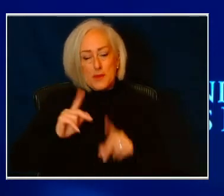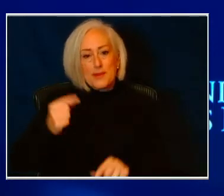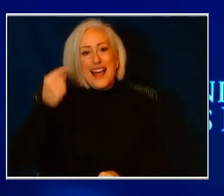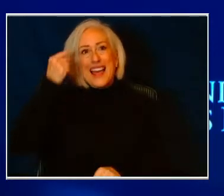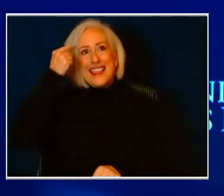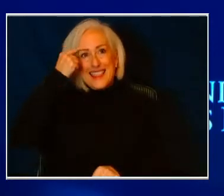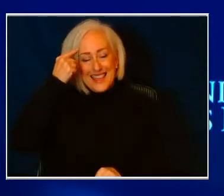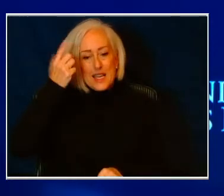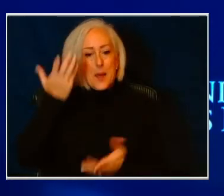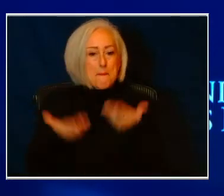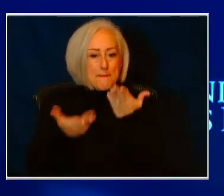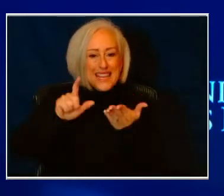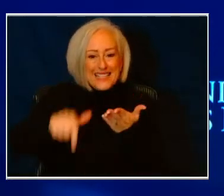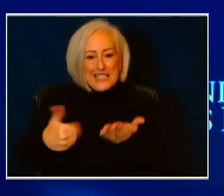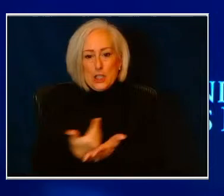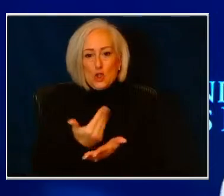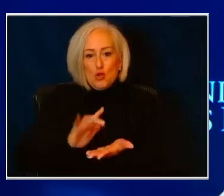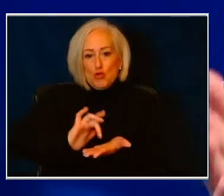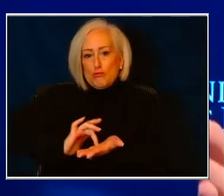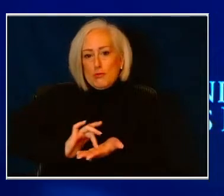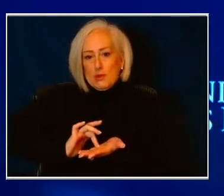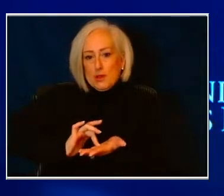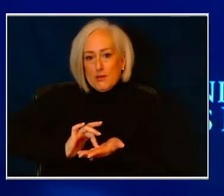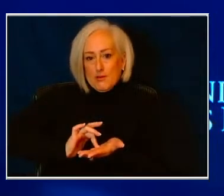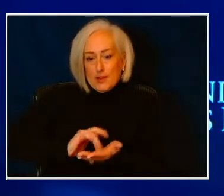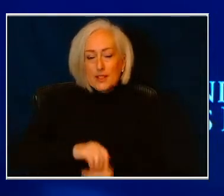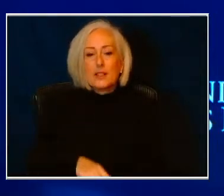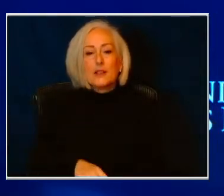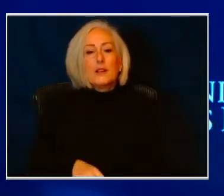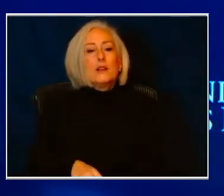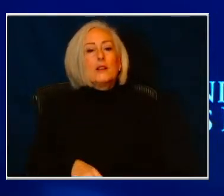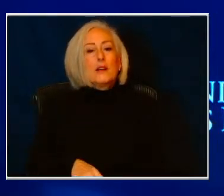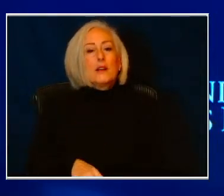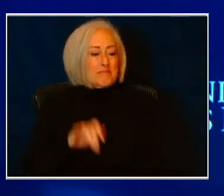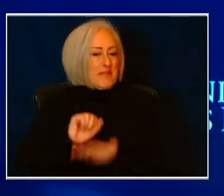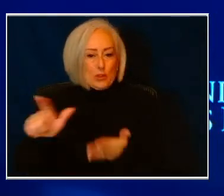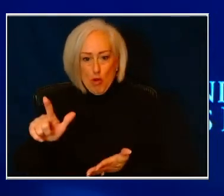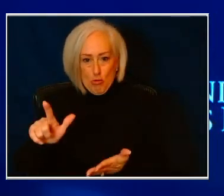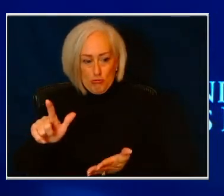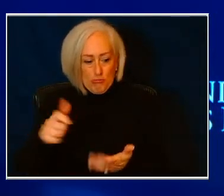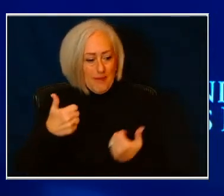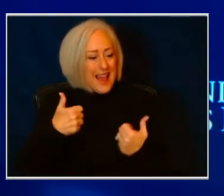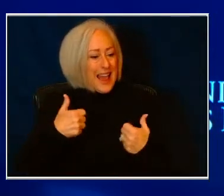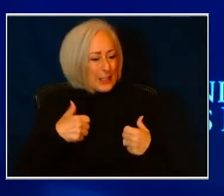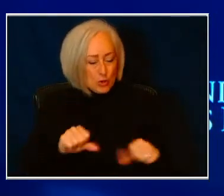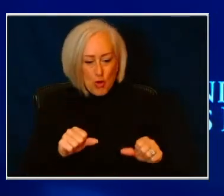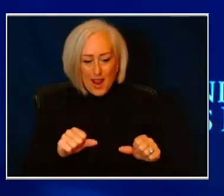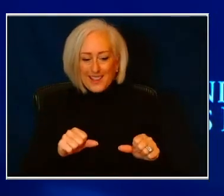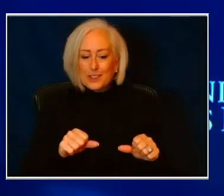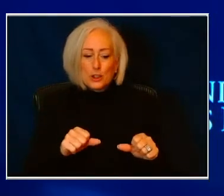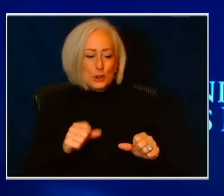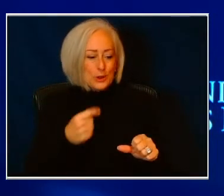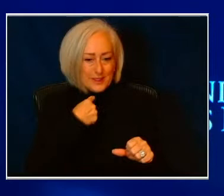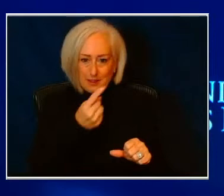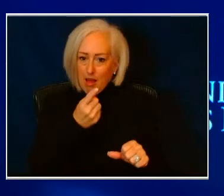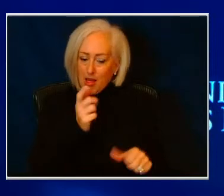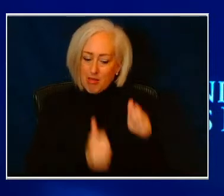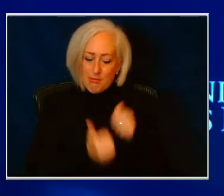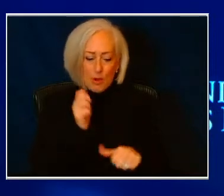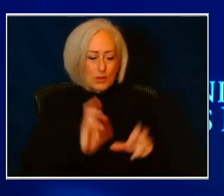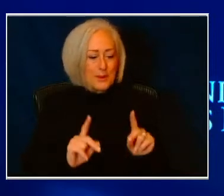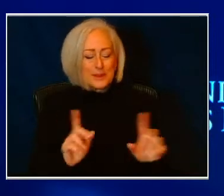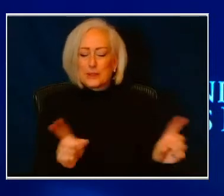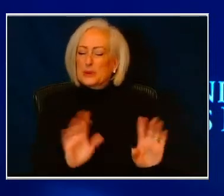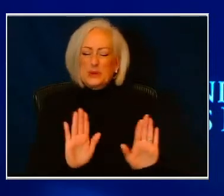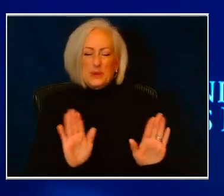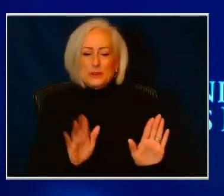drugs, and then basically that's it. And I try to discourage most people from getting the test because it doesn't